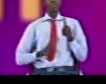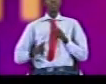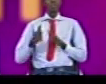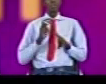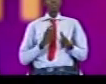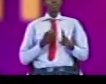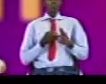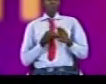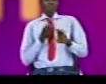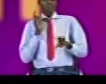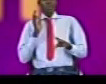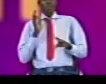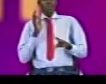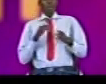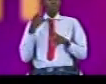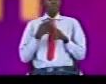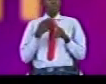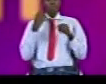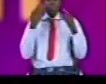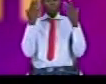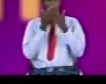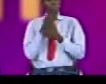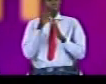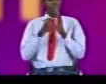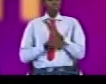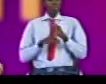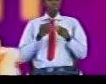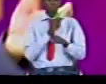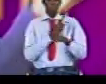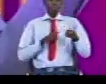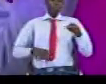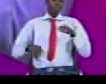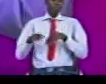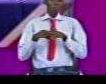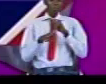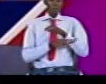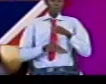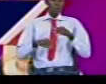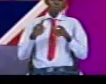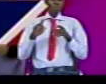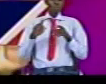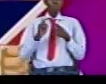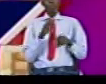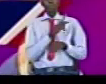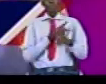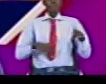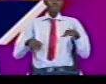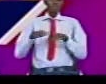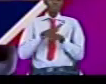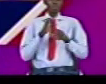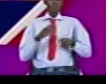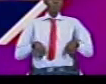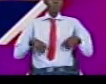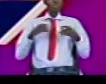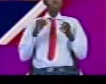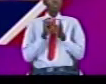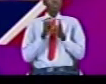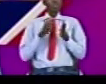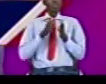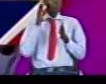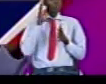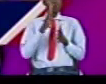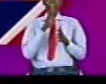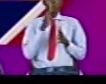darkness to the kingdom of light. Let it be a time of avalanche of miracles, signs, and wonders,